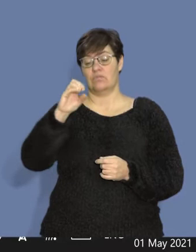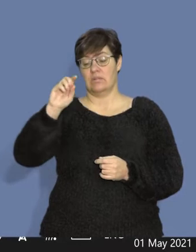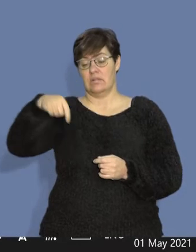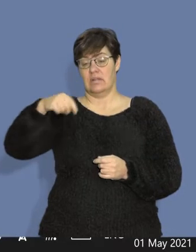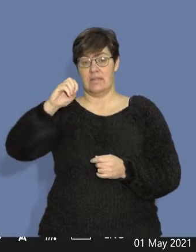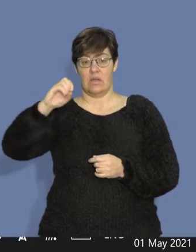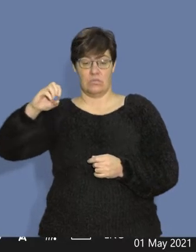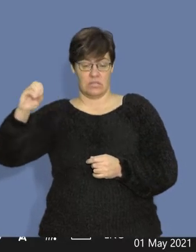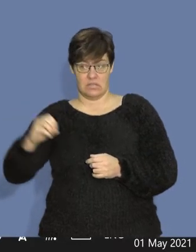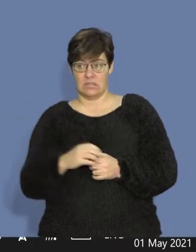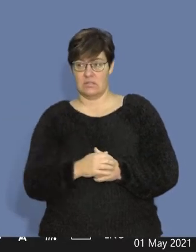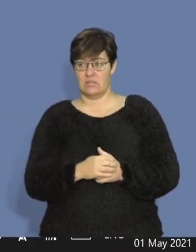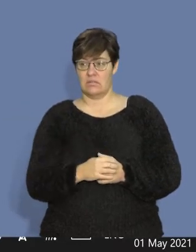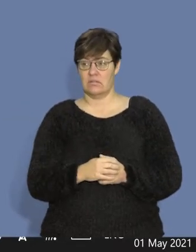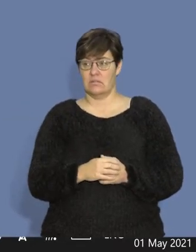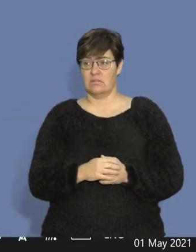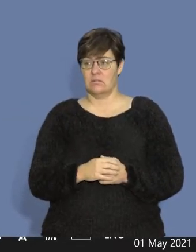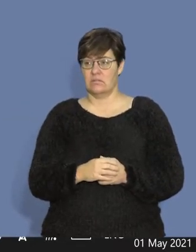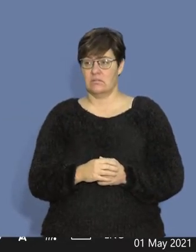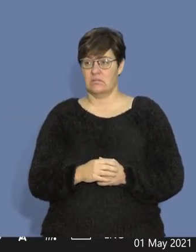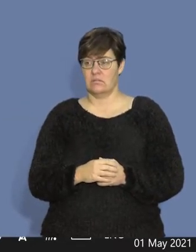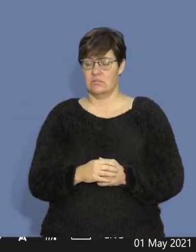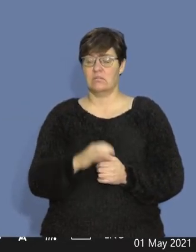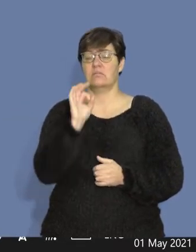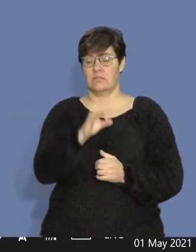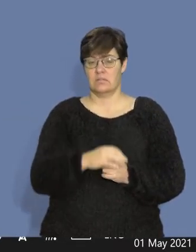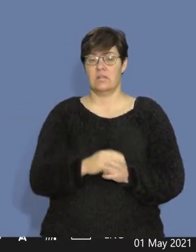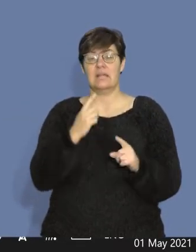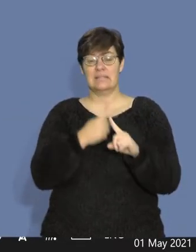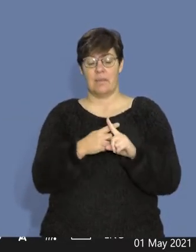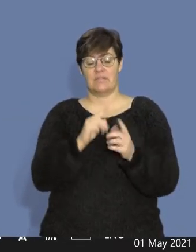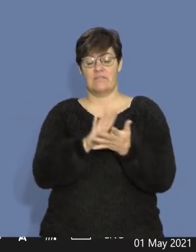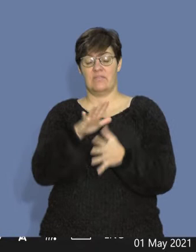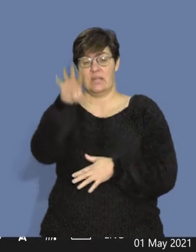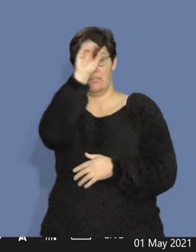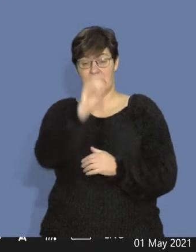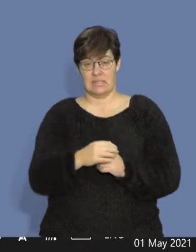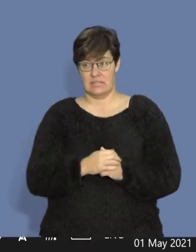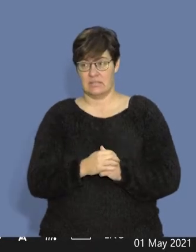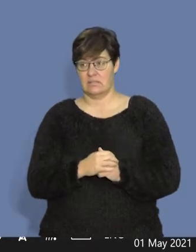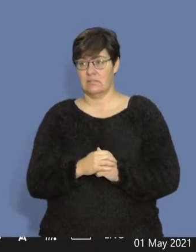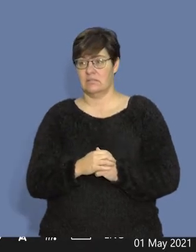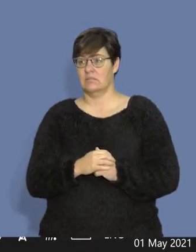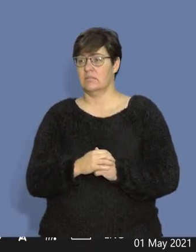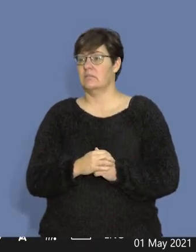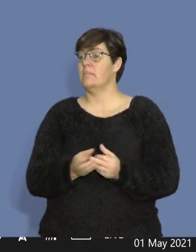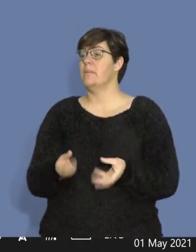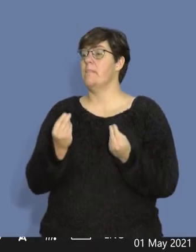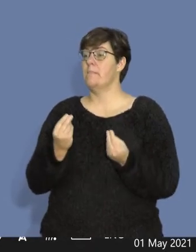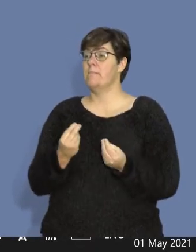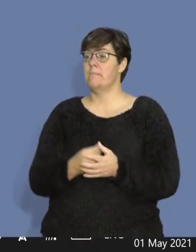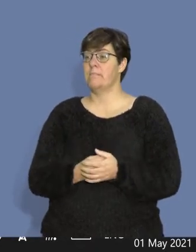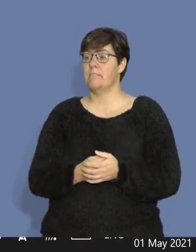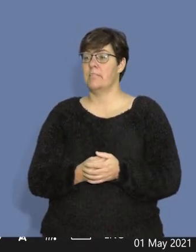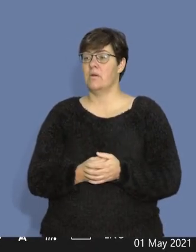1,200,000. Have I got enough zeros there? 1,200,000 times my 15%, which will give me